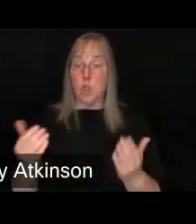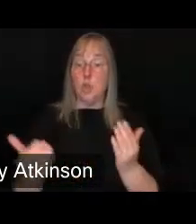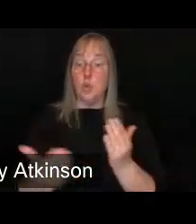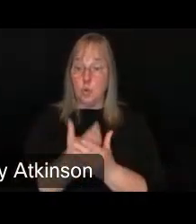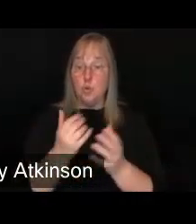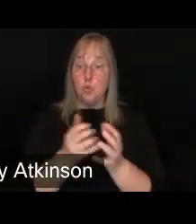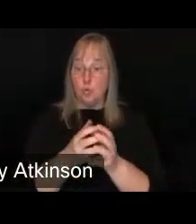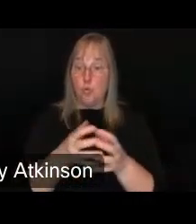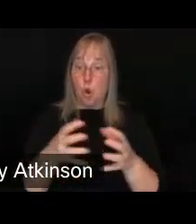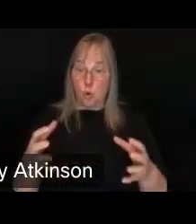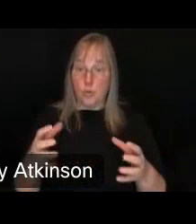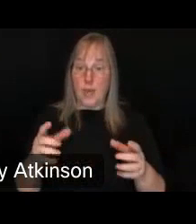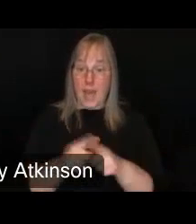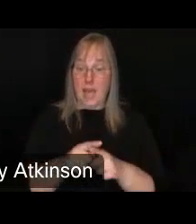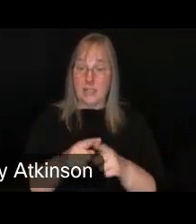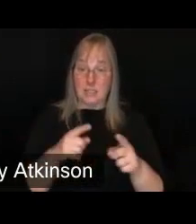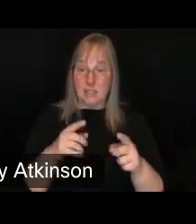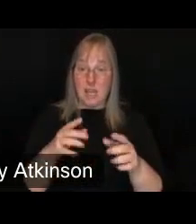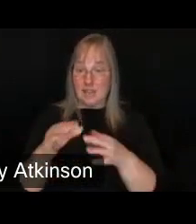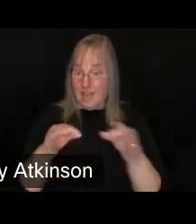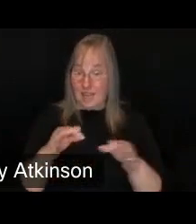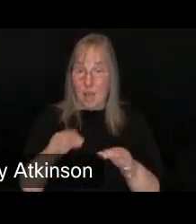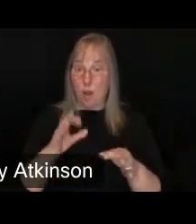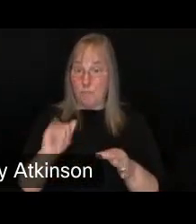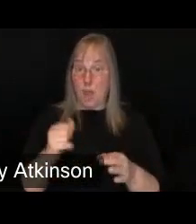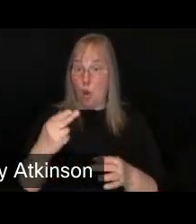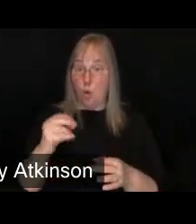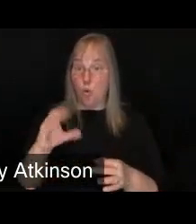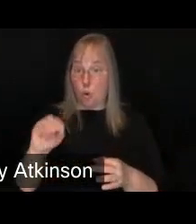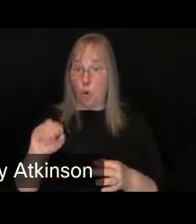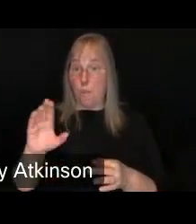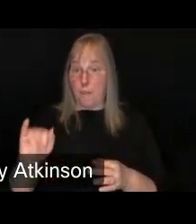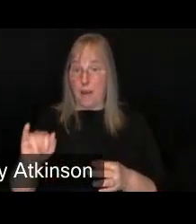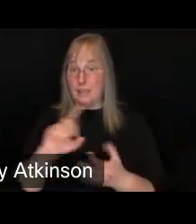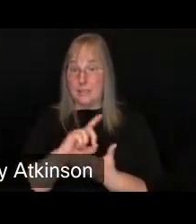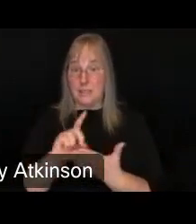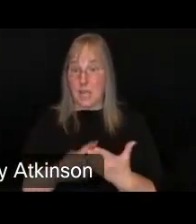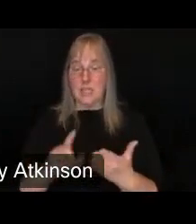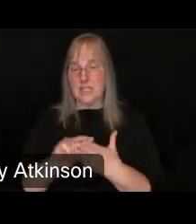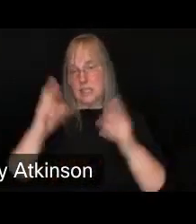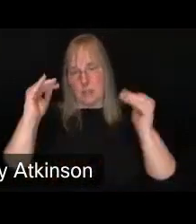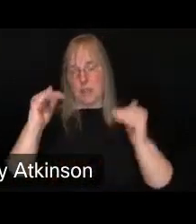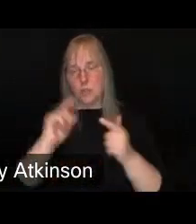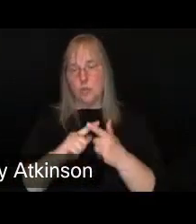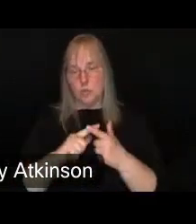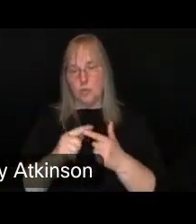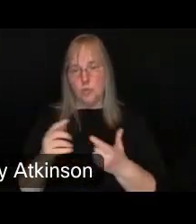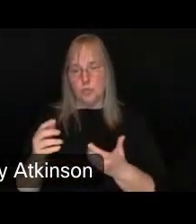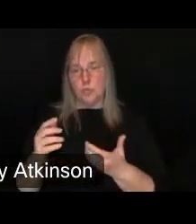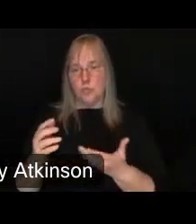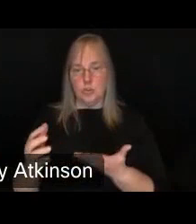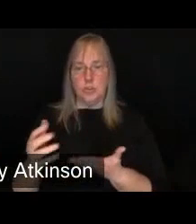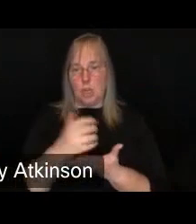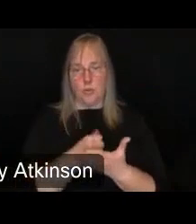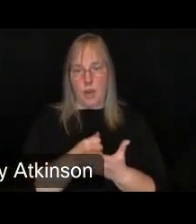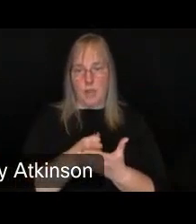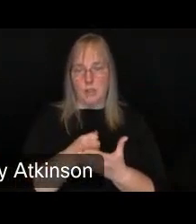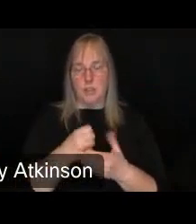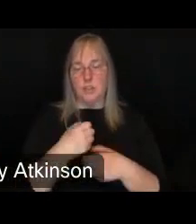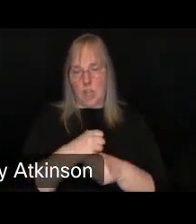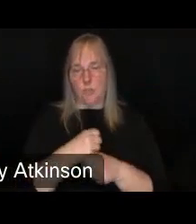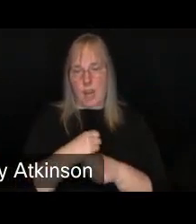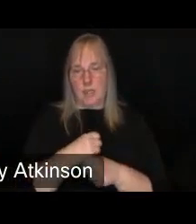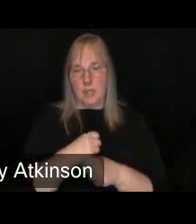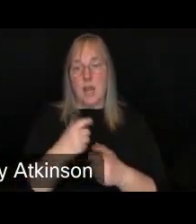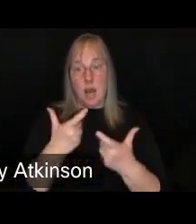out by the Hoku by Design is expected to generate a very sizable positive fiscal impact to the